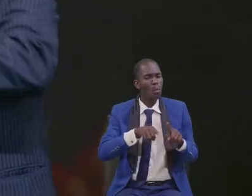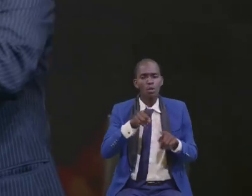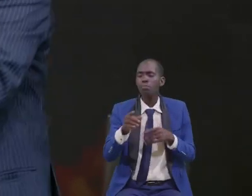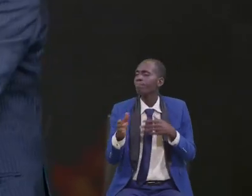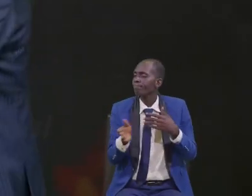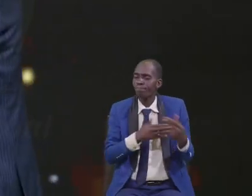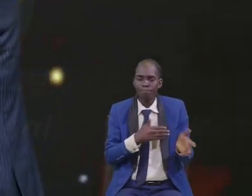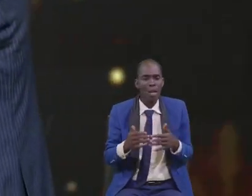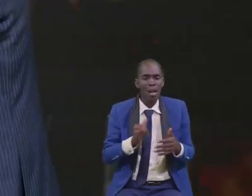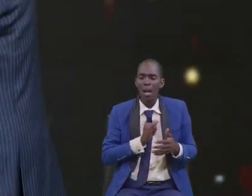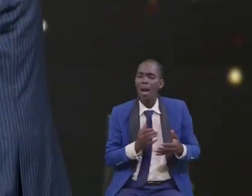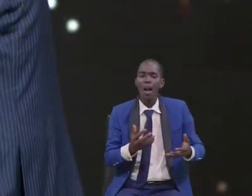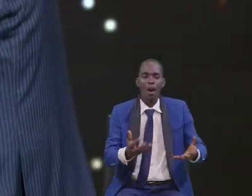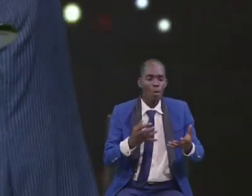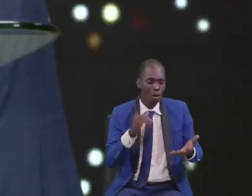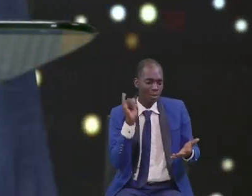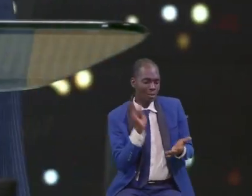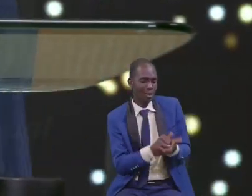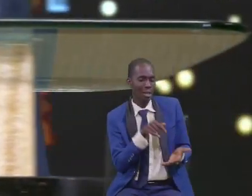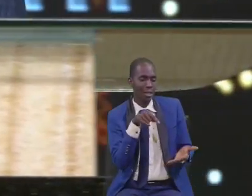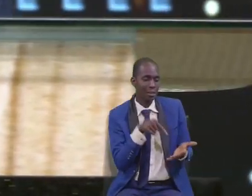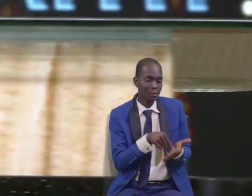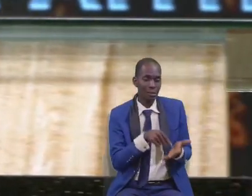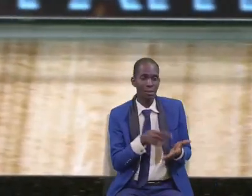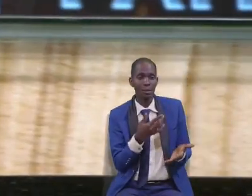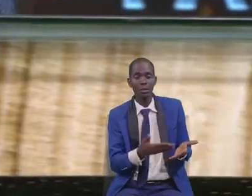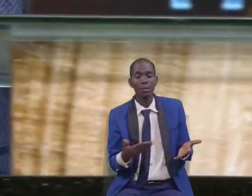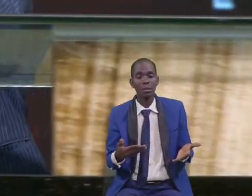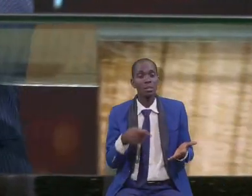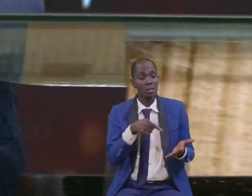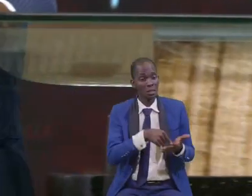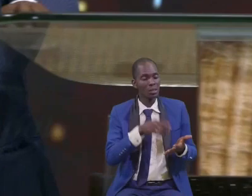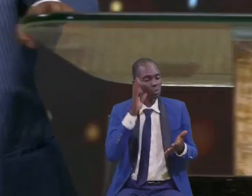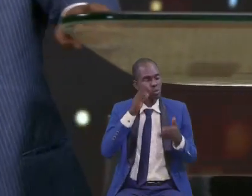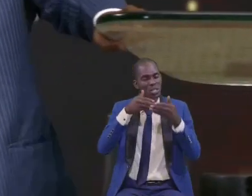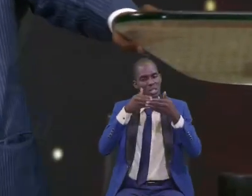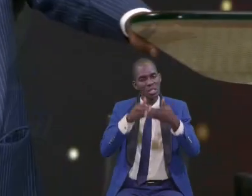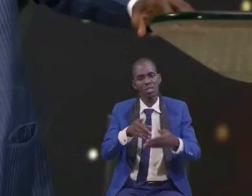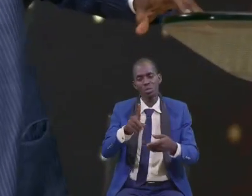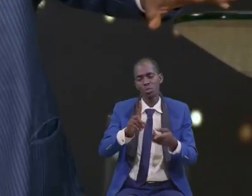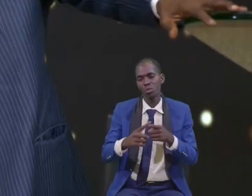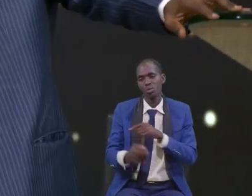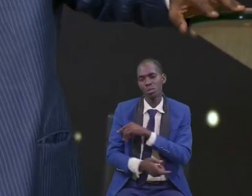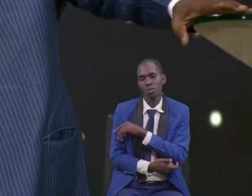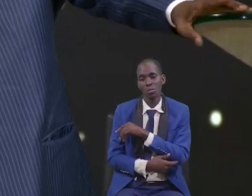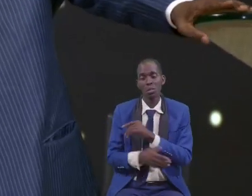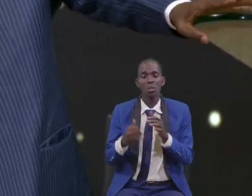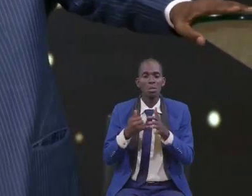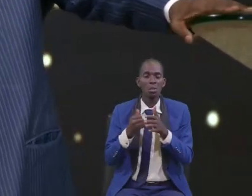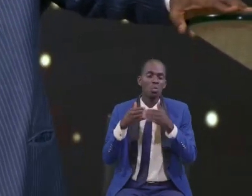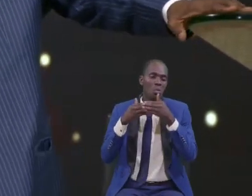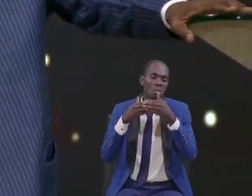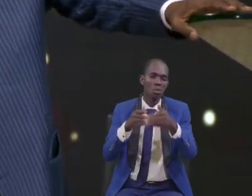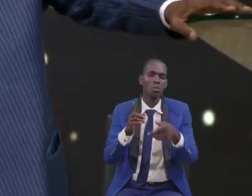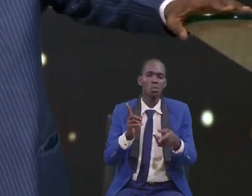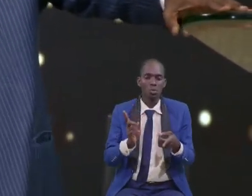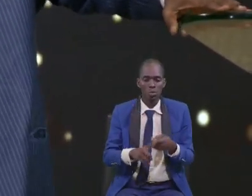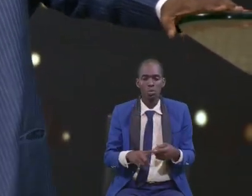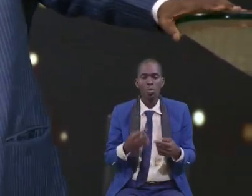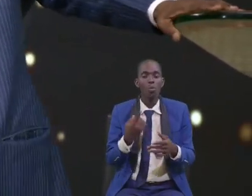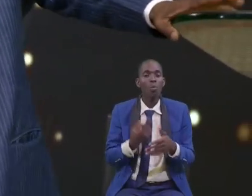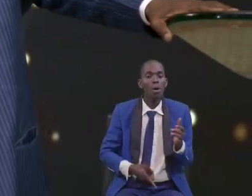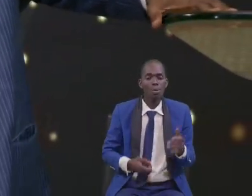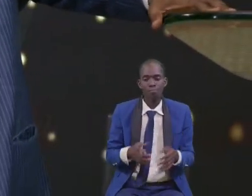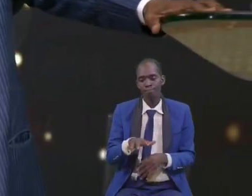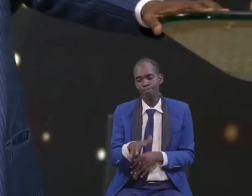it is, it gets you into temptation. It gets you into compromise, because I want that